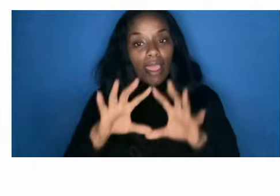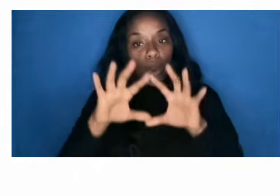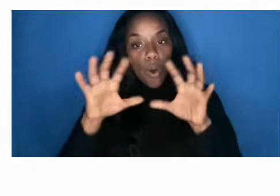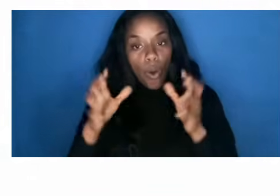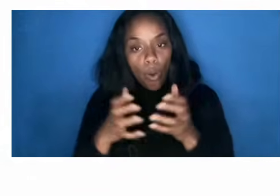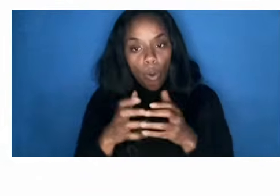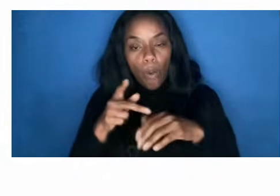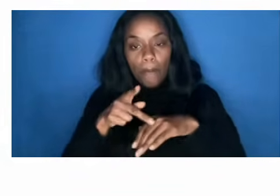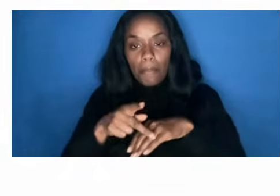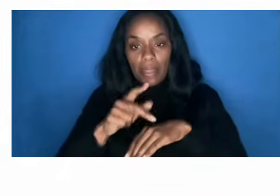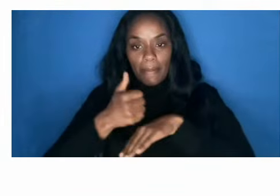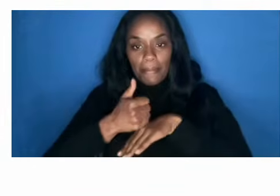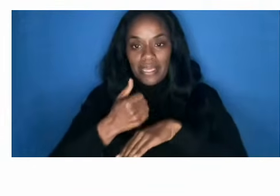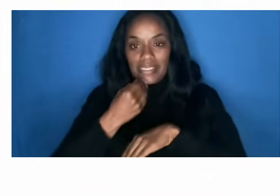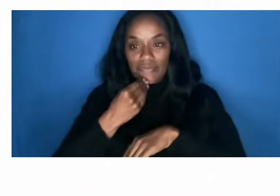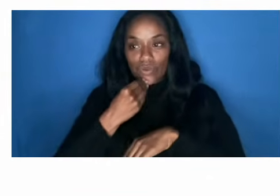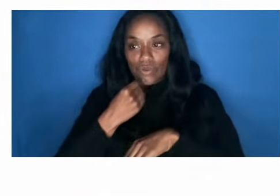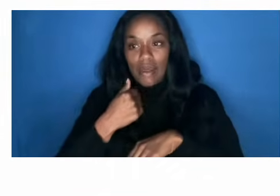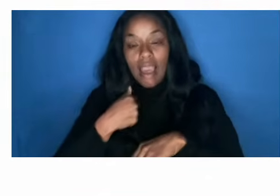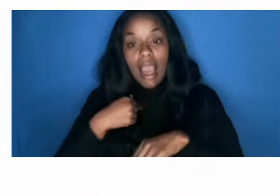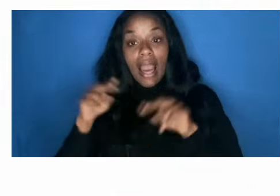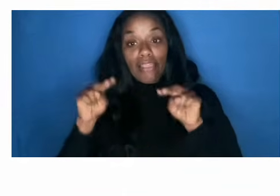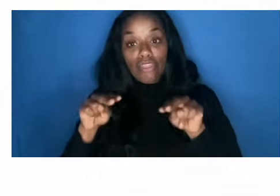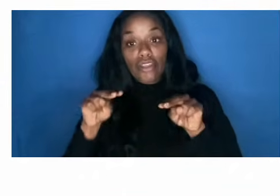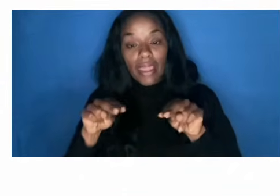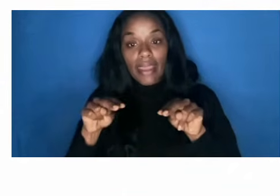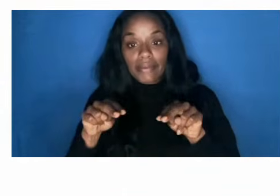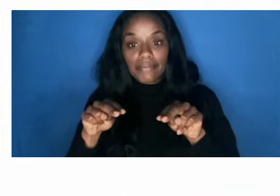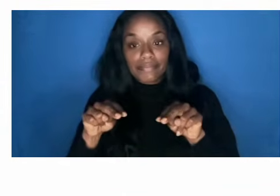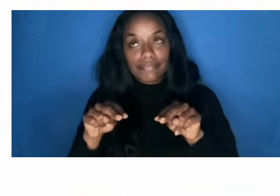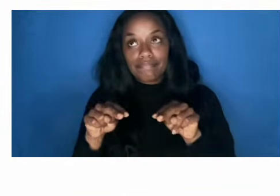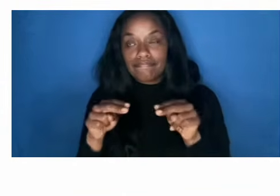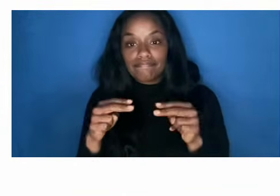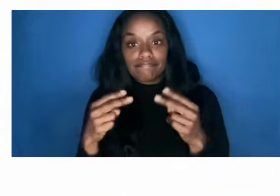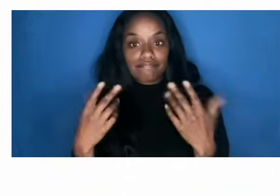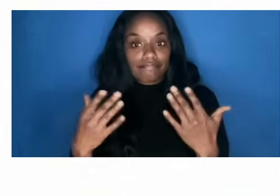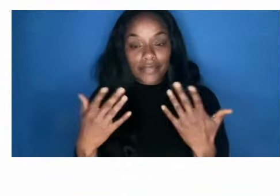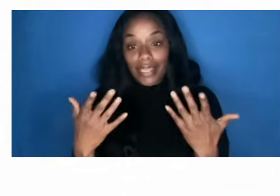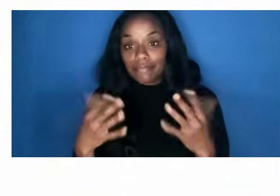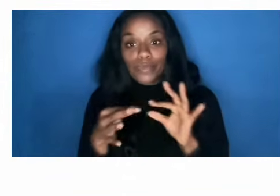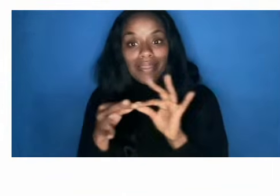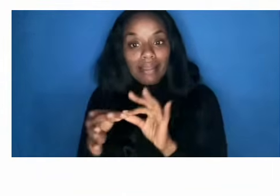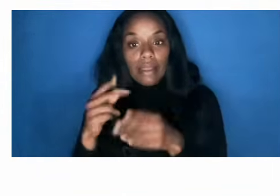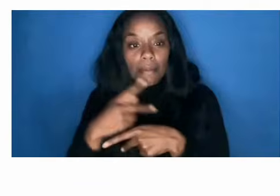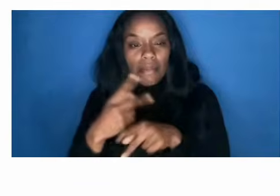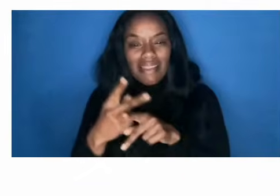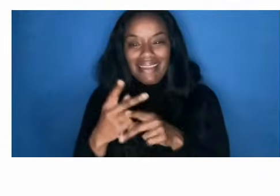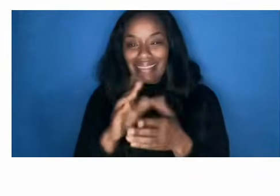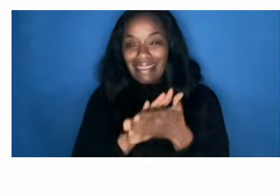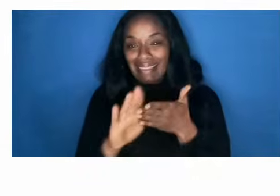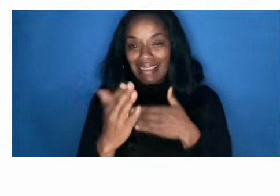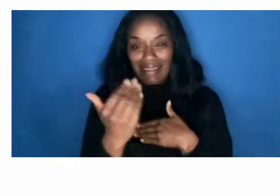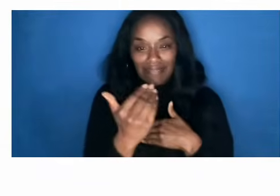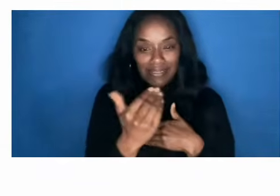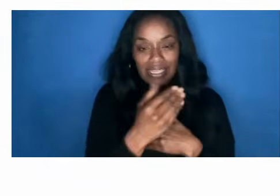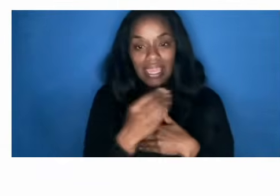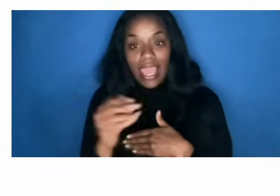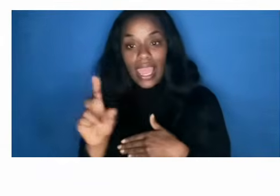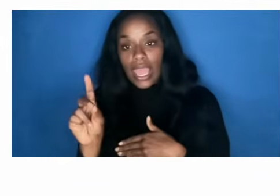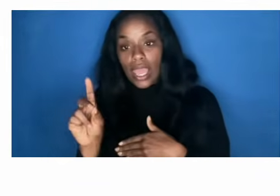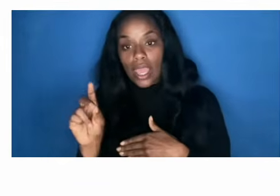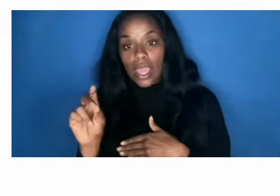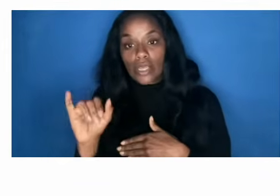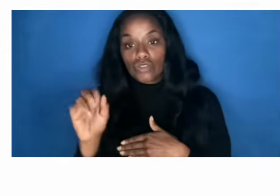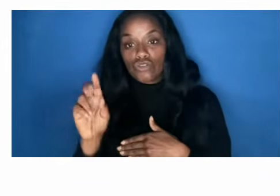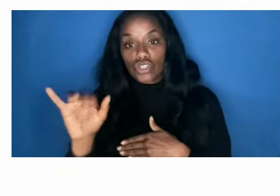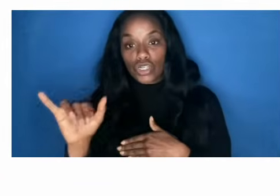foods. I definitely look at like in terms of produce, the clean 15 and the dirty dozen in terms of what I buy